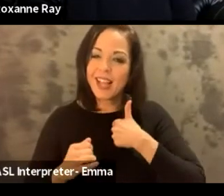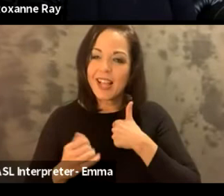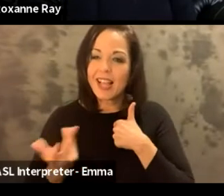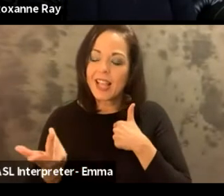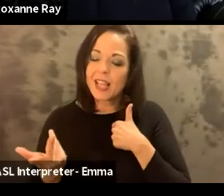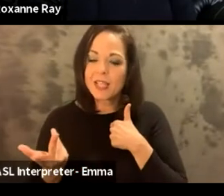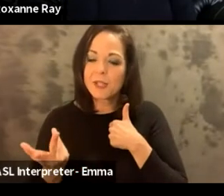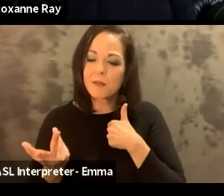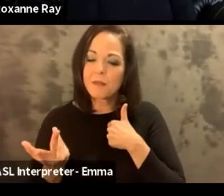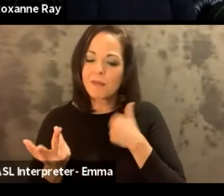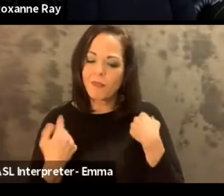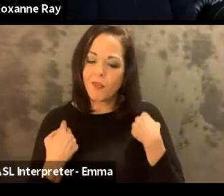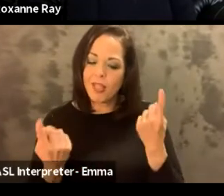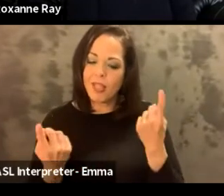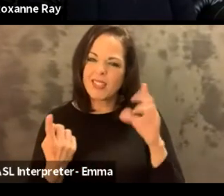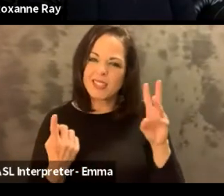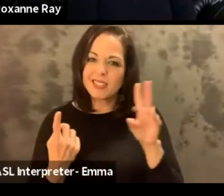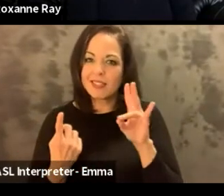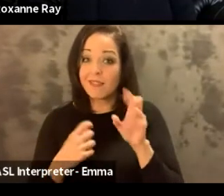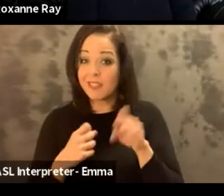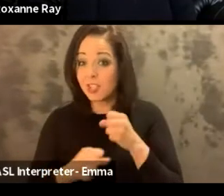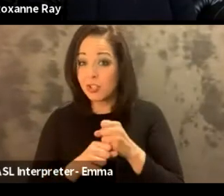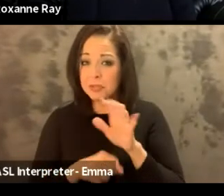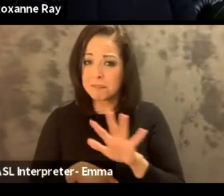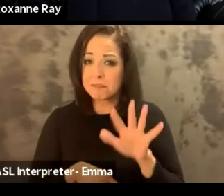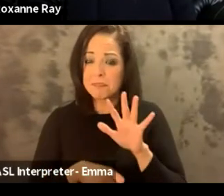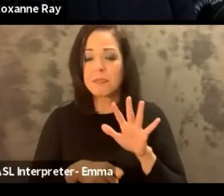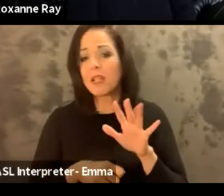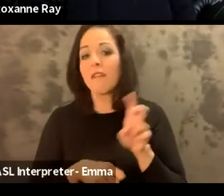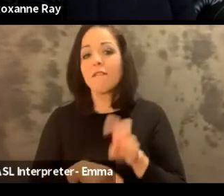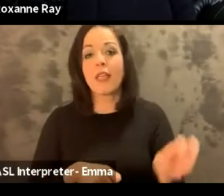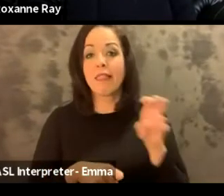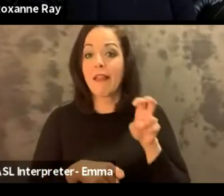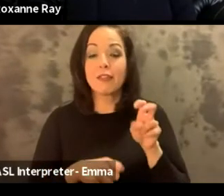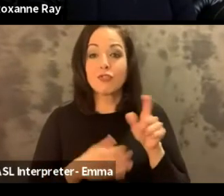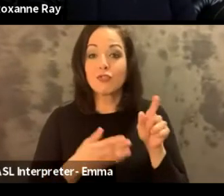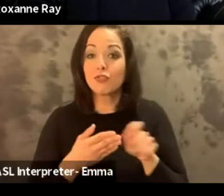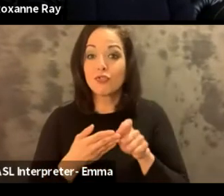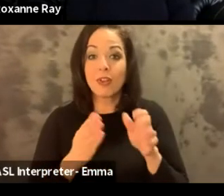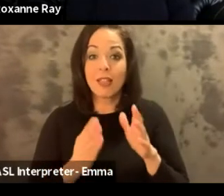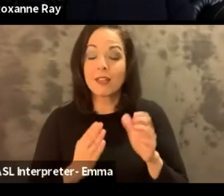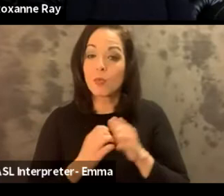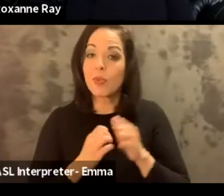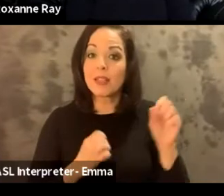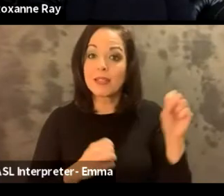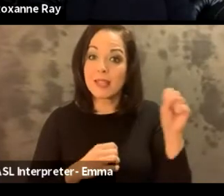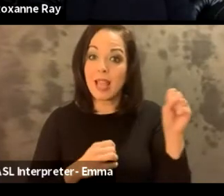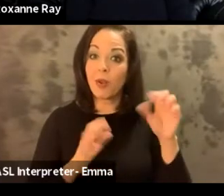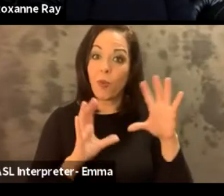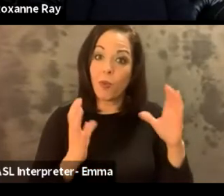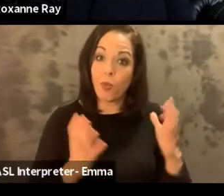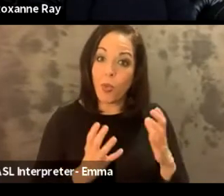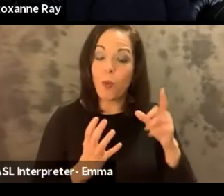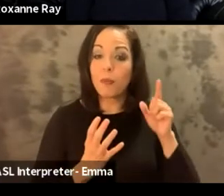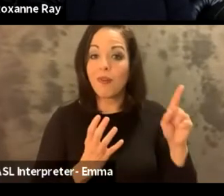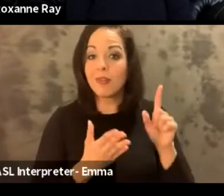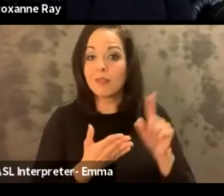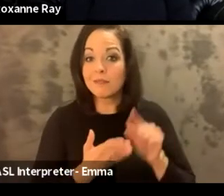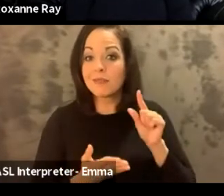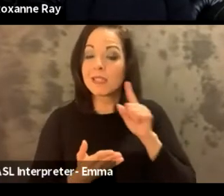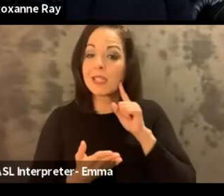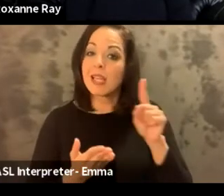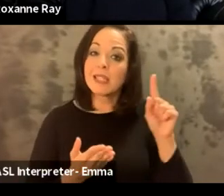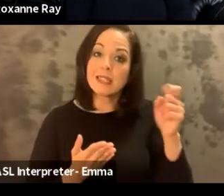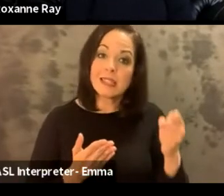for the last 6 or 7 years have been a freelance journalist with the Seattle Globalist, South Seattle Emerald, et